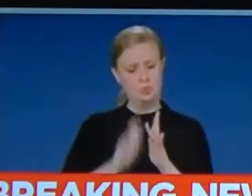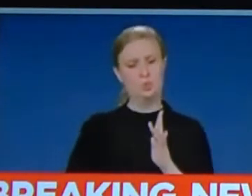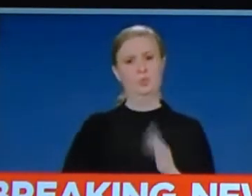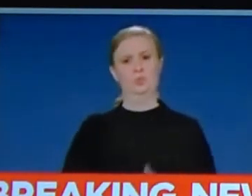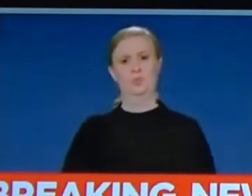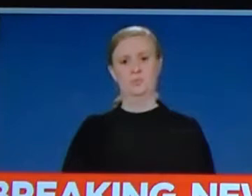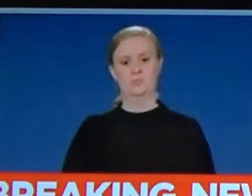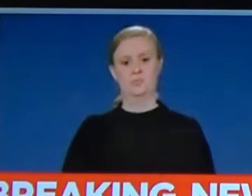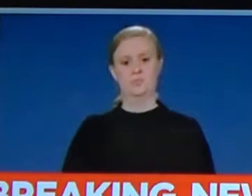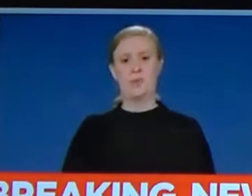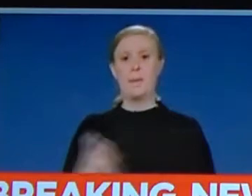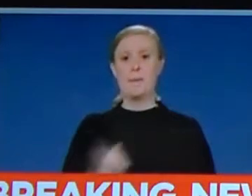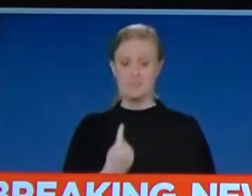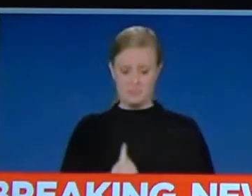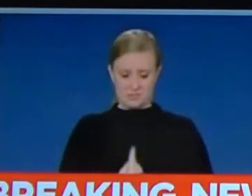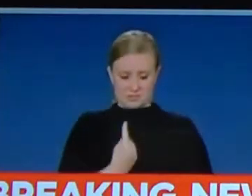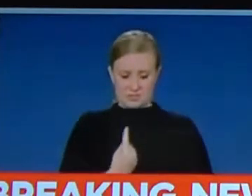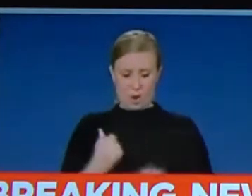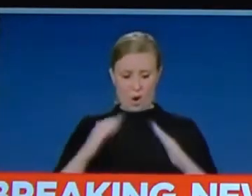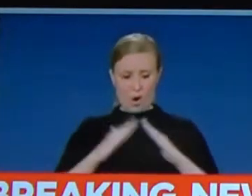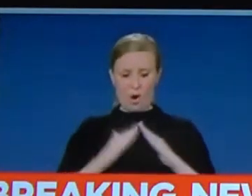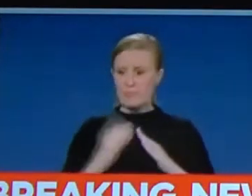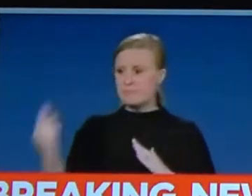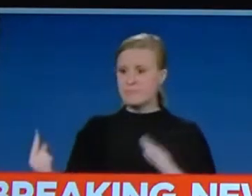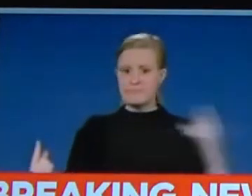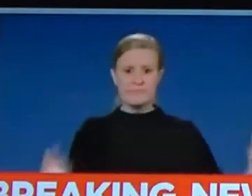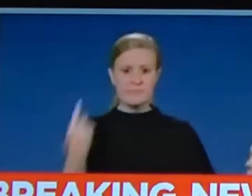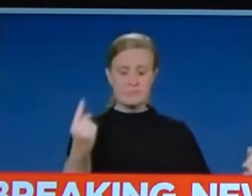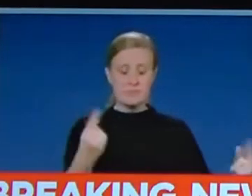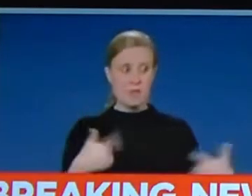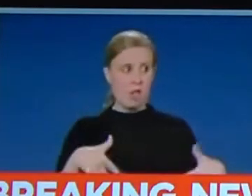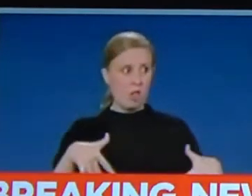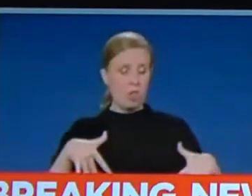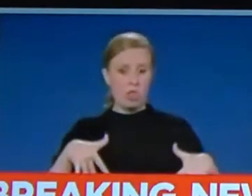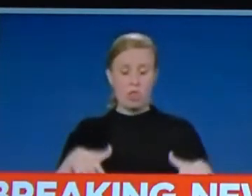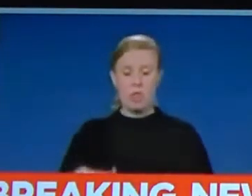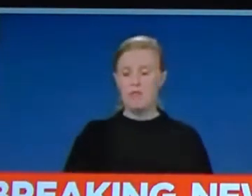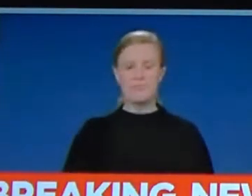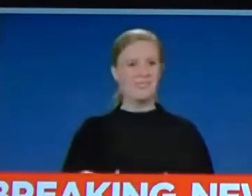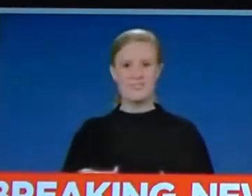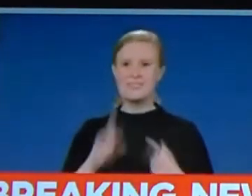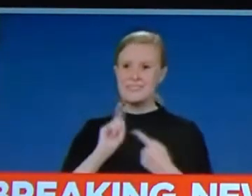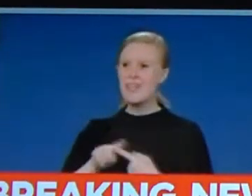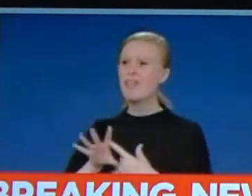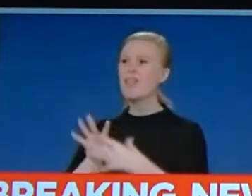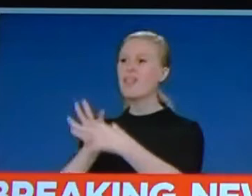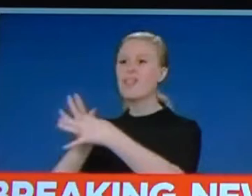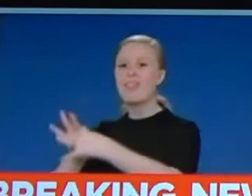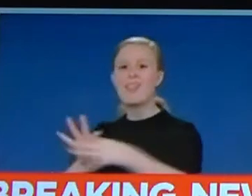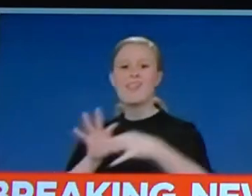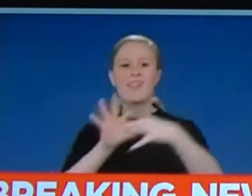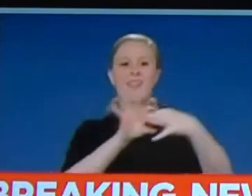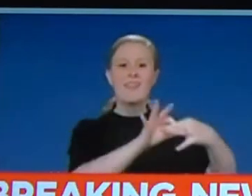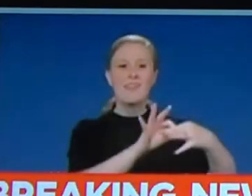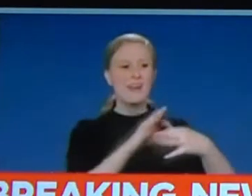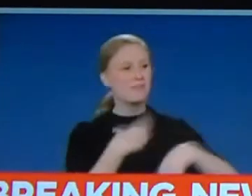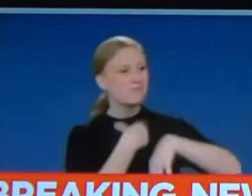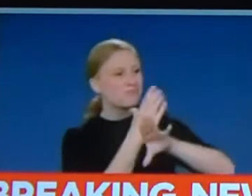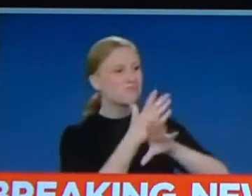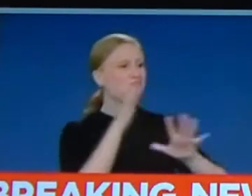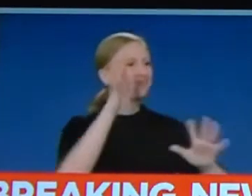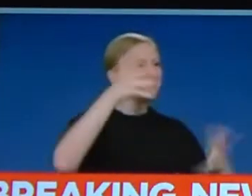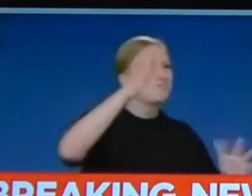isolated, we can still remain connected. And Australians are finding innovative ways to achieve that. And I think that's